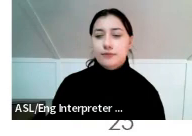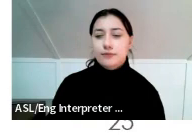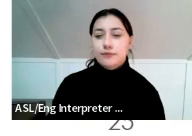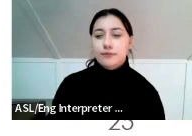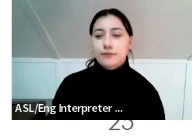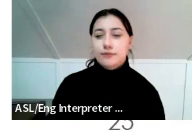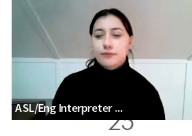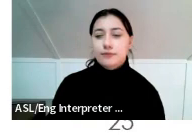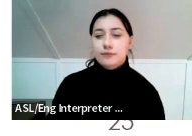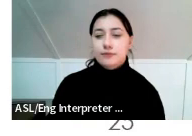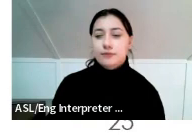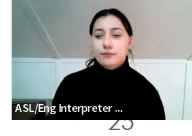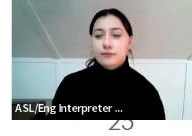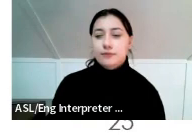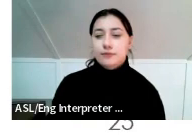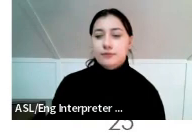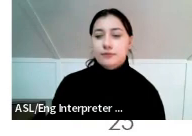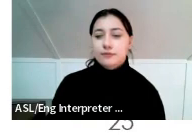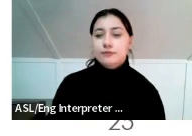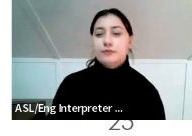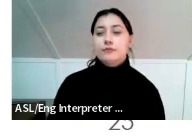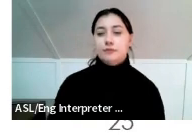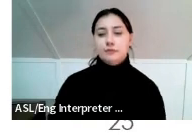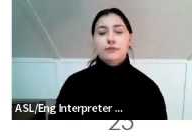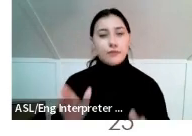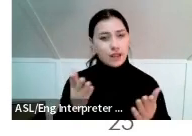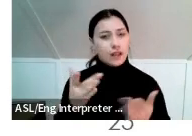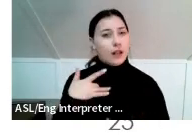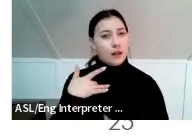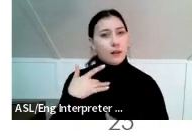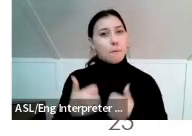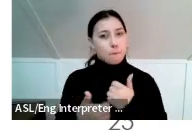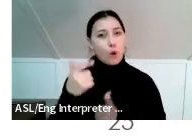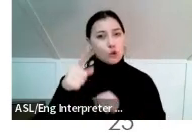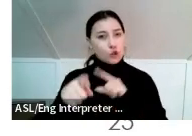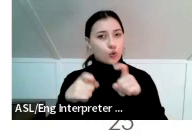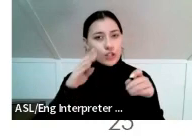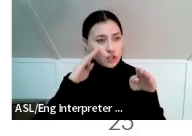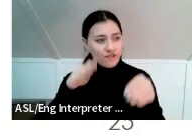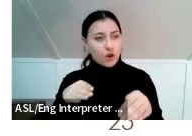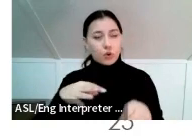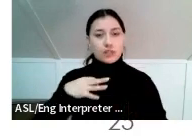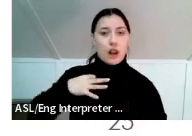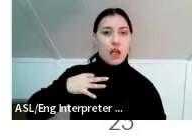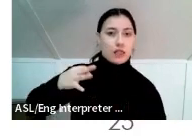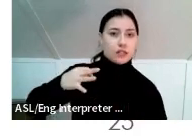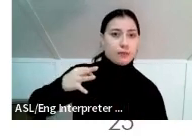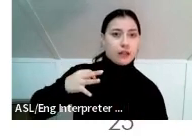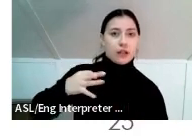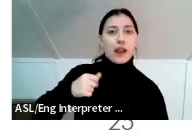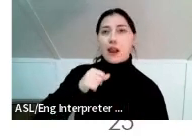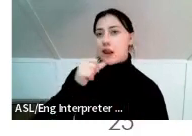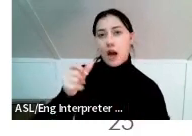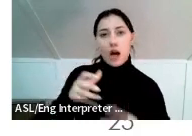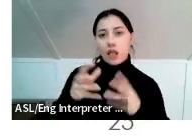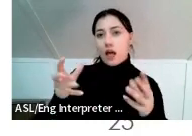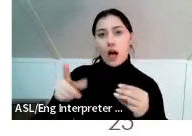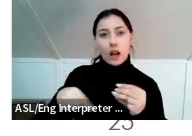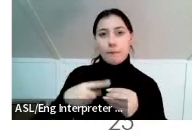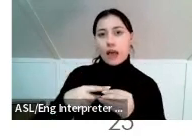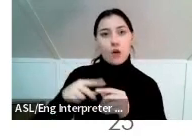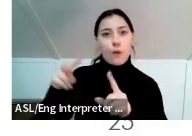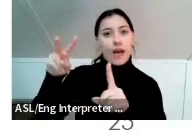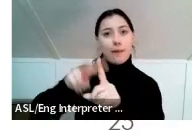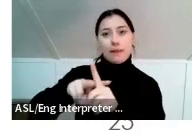We actually still have a lot focused on eligibility and not as many on application.